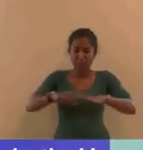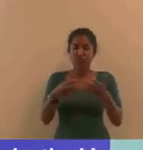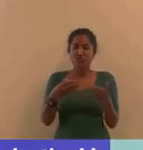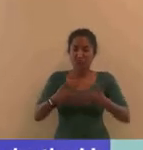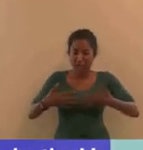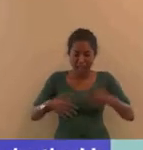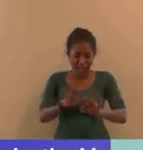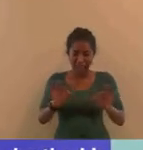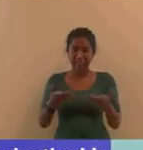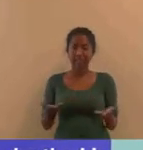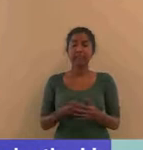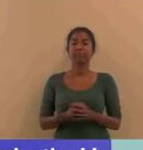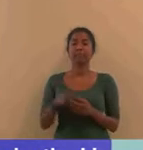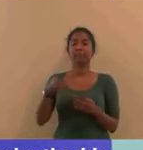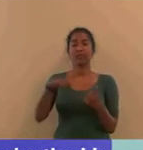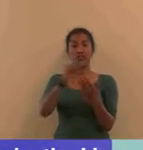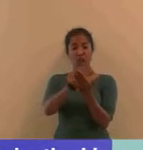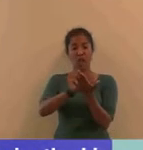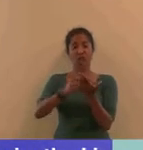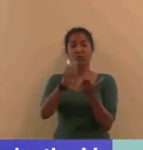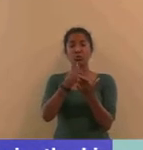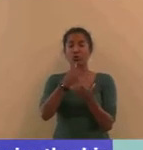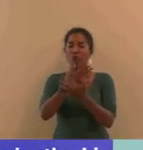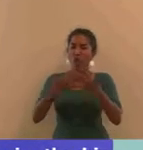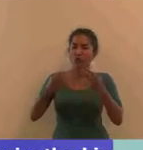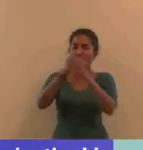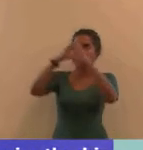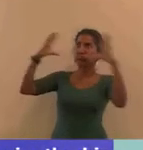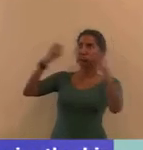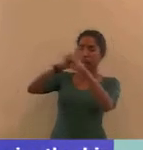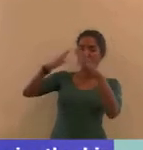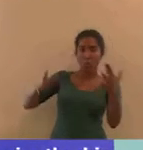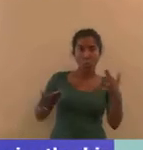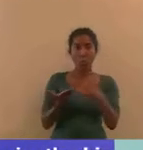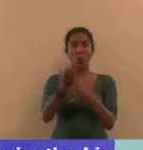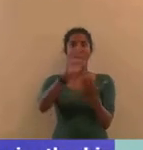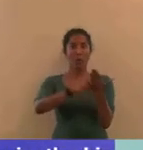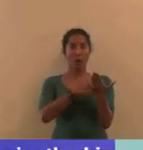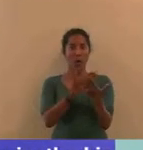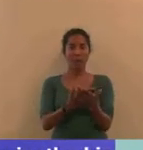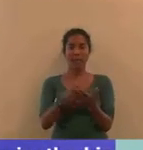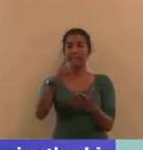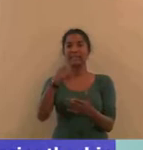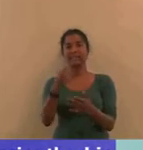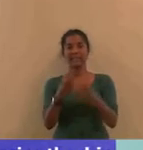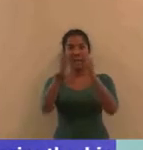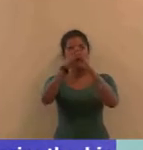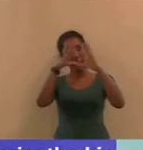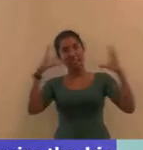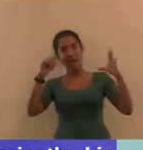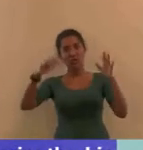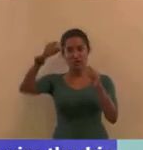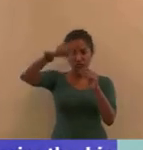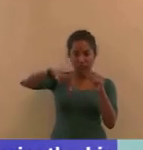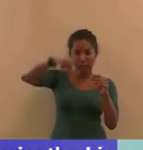The writer uses strong images throughout the poem. For instance, imagine the drip of it. The readers are